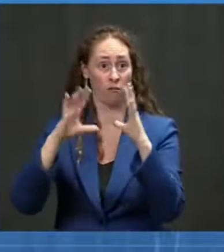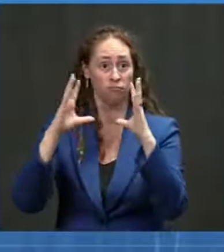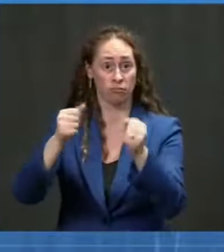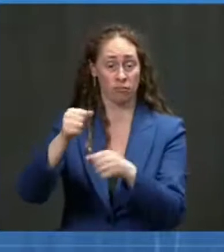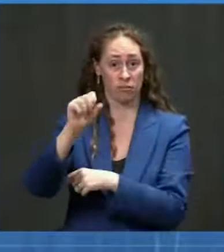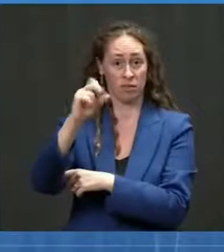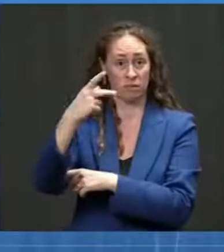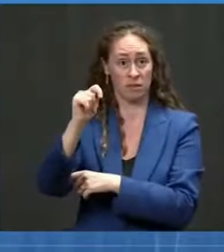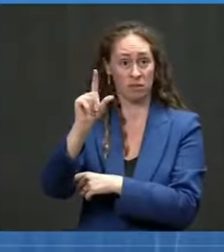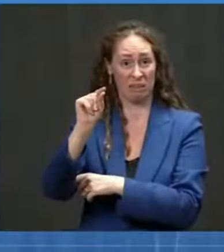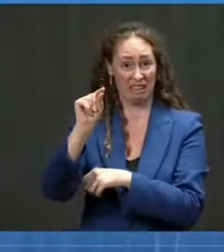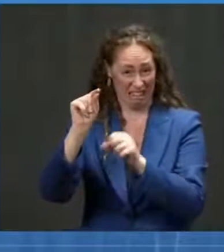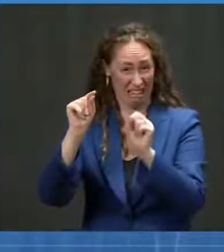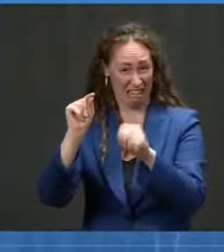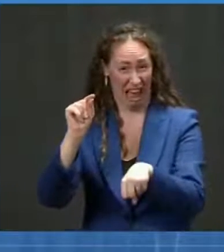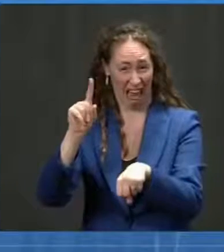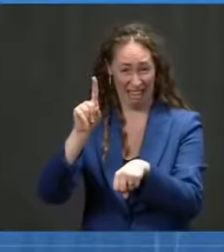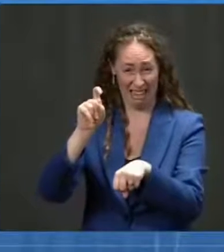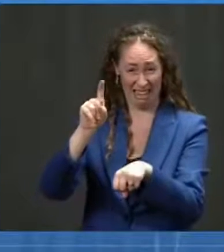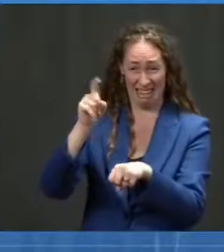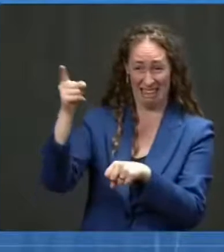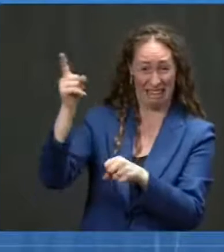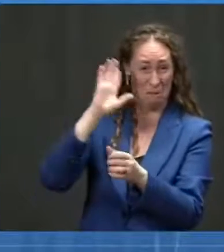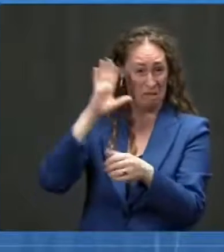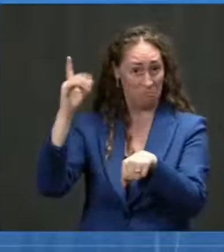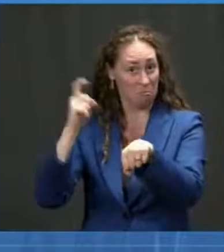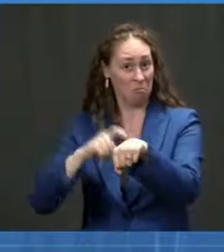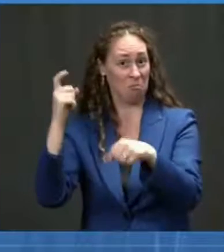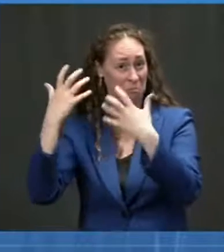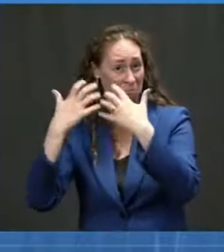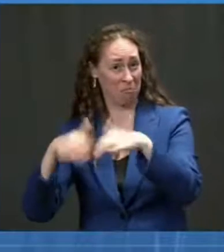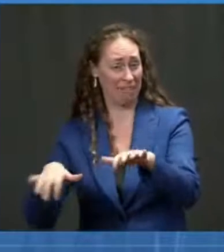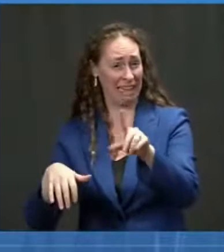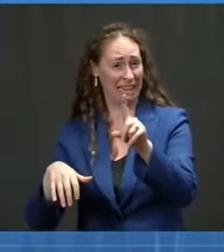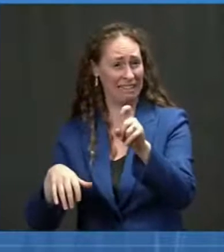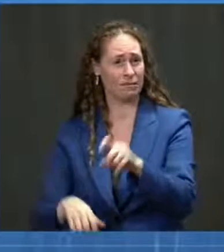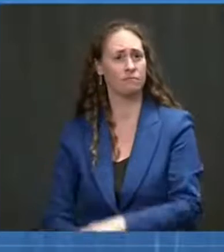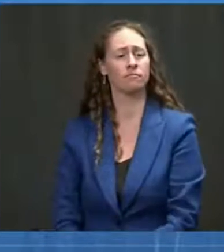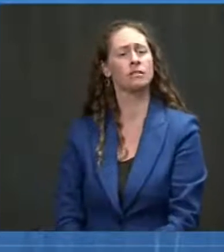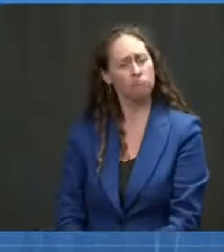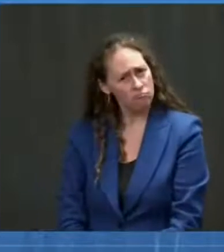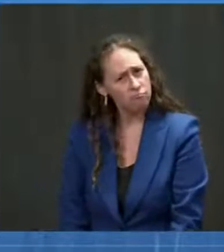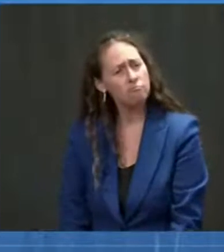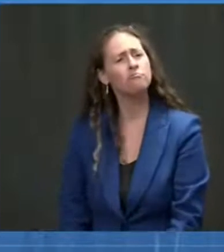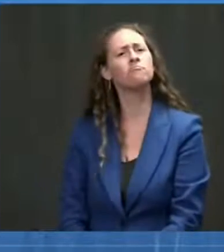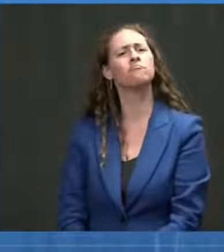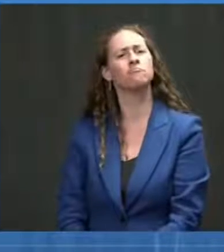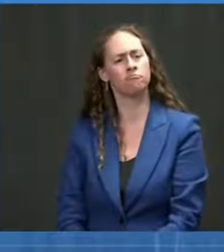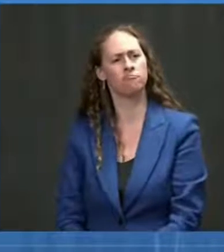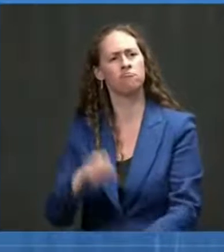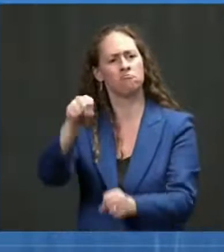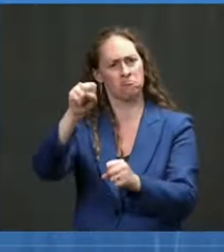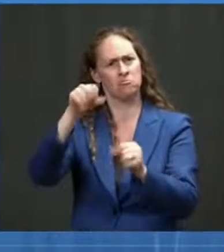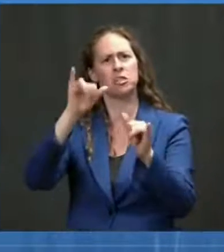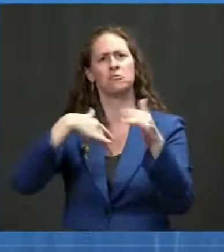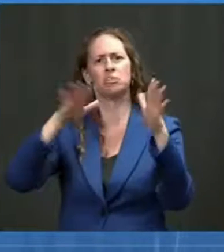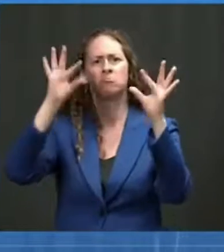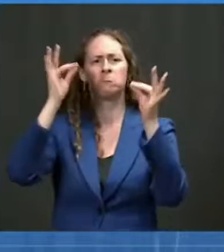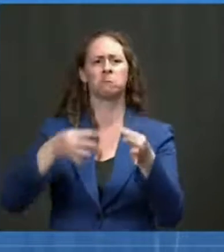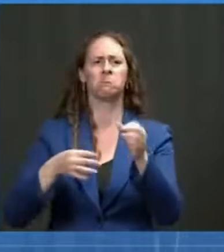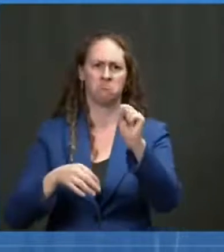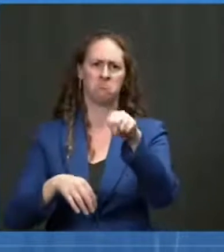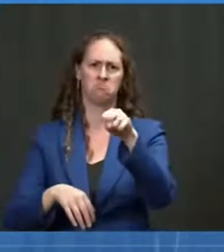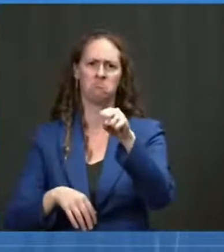from Pfizer or Moderna yet? That is the date that we're working toward, and as we've said, that is obviously